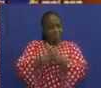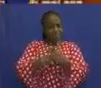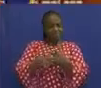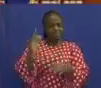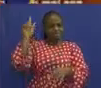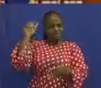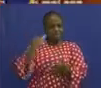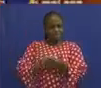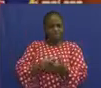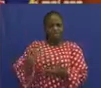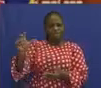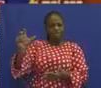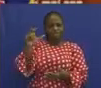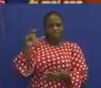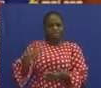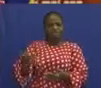at